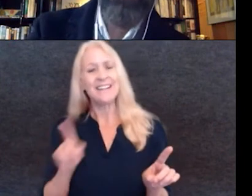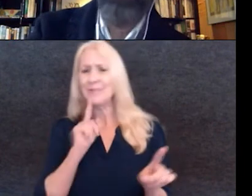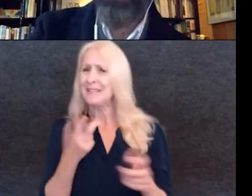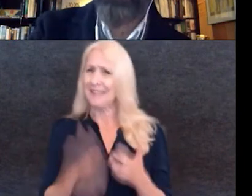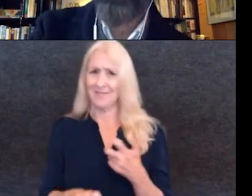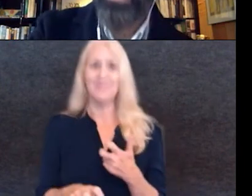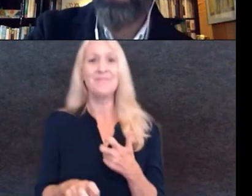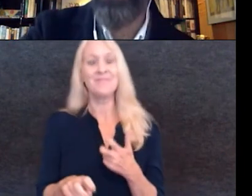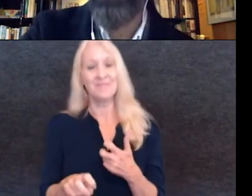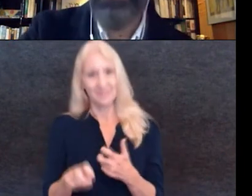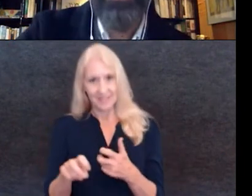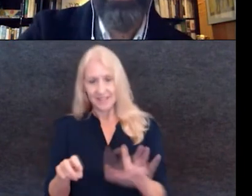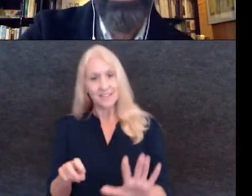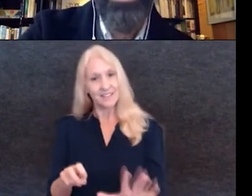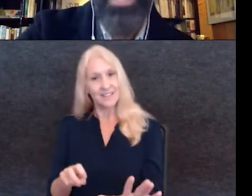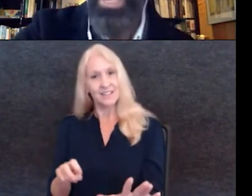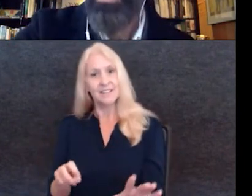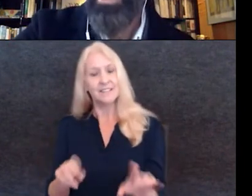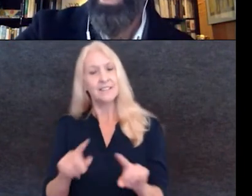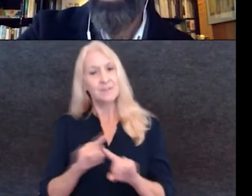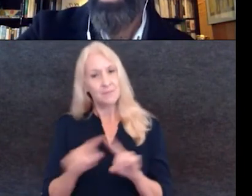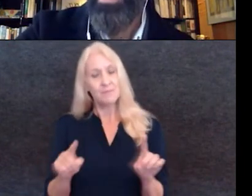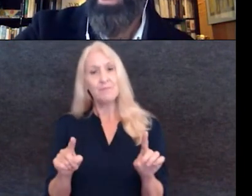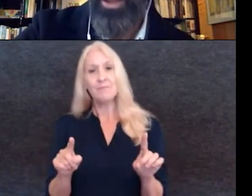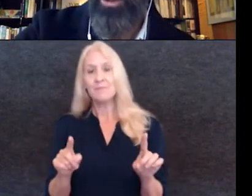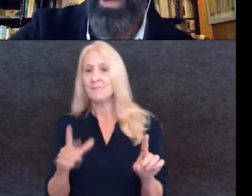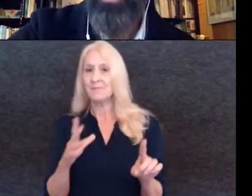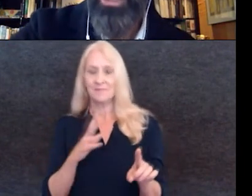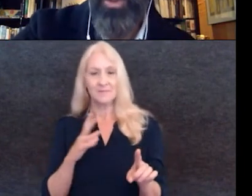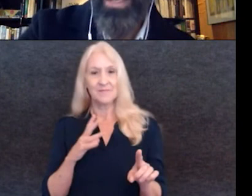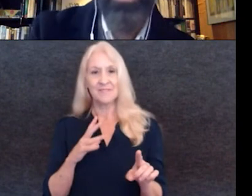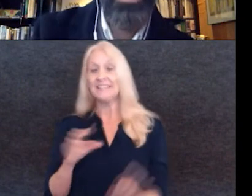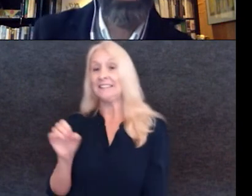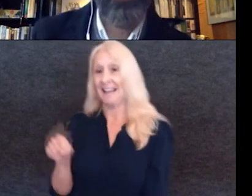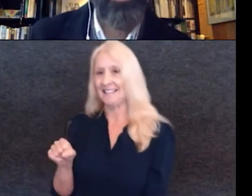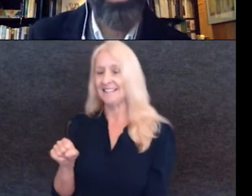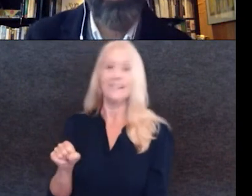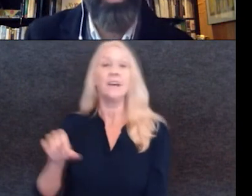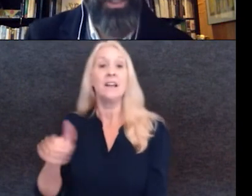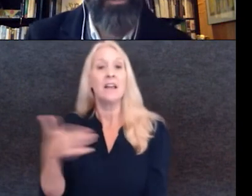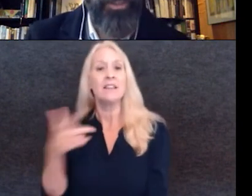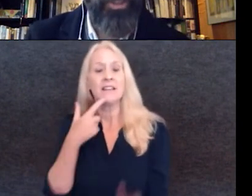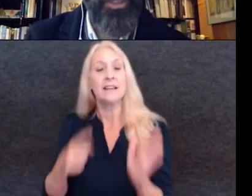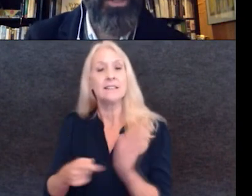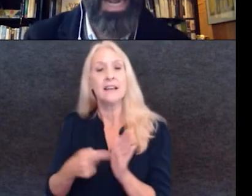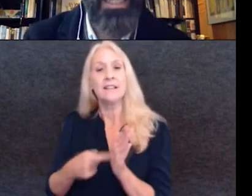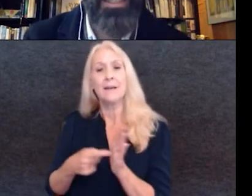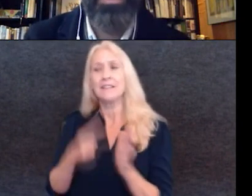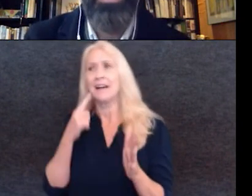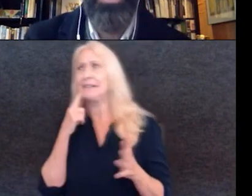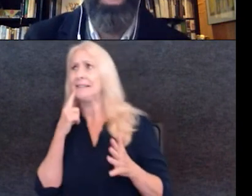But it is hard. But don't be hard on yourself. One at a time. And the other thing I will say to that is that, sometimes people are self-conscious about